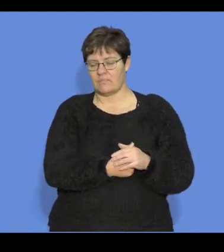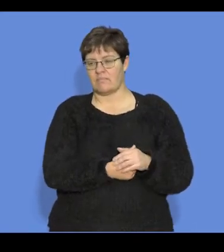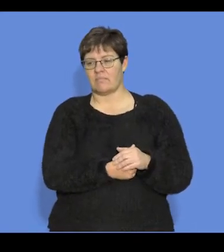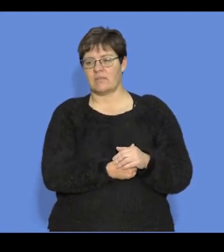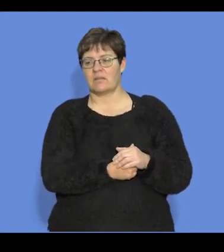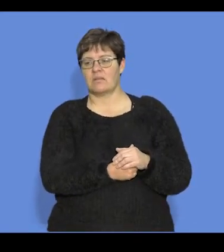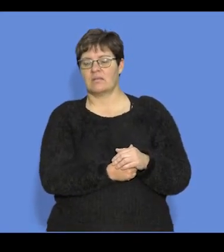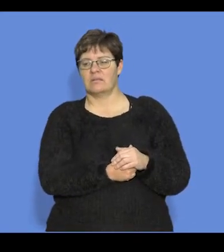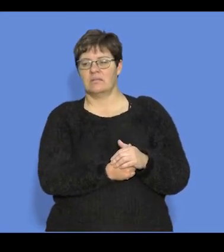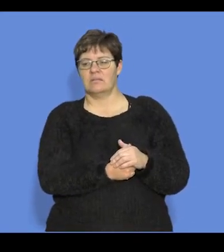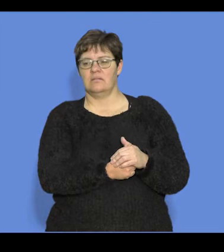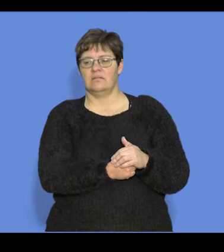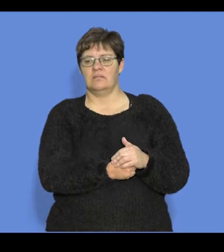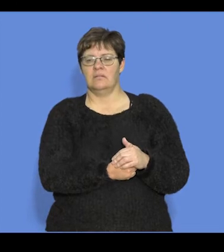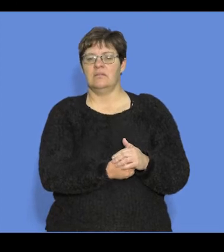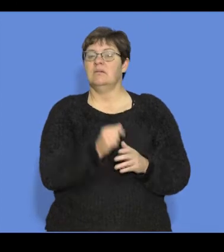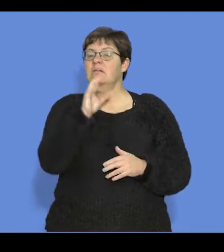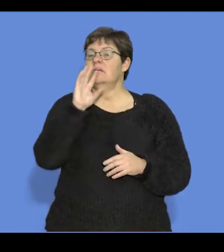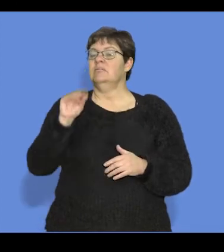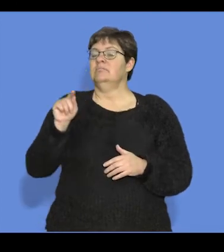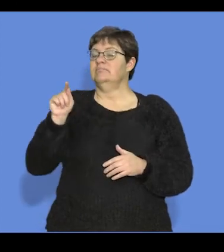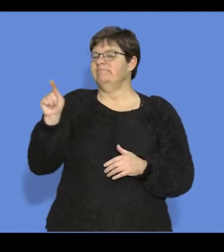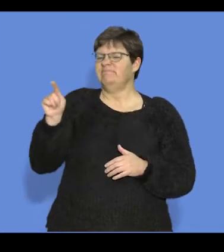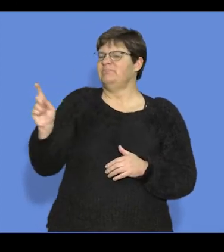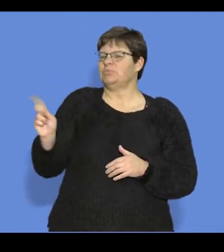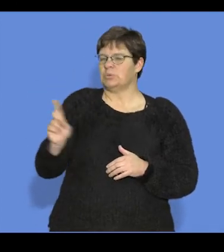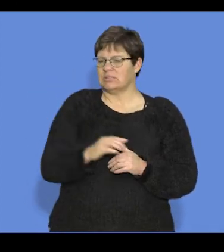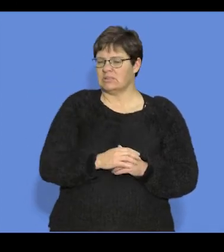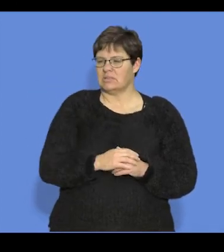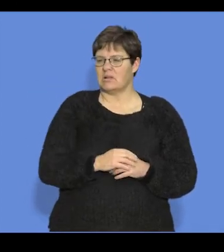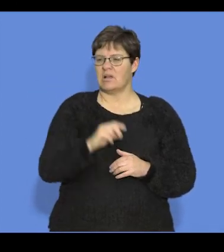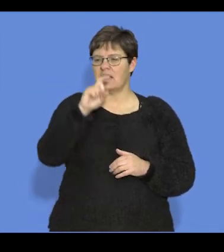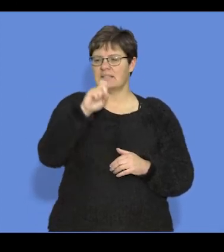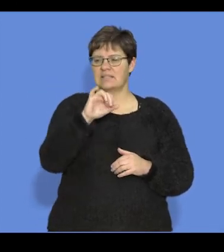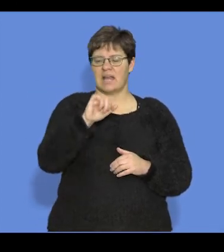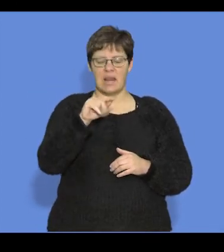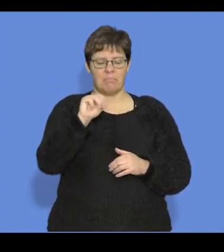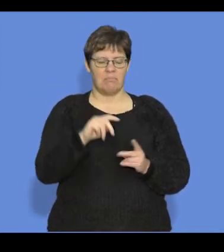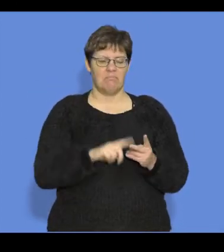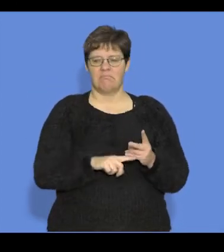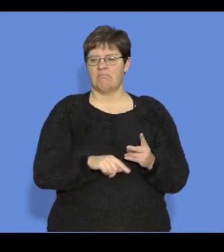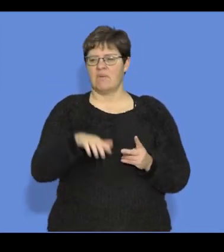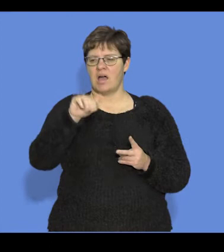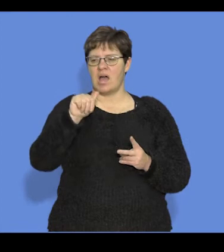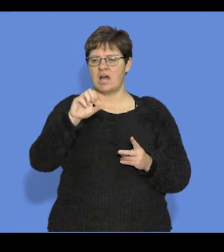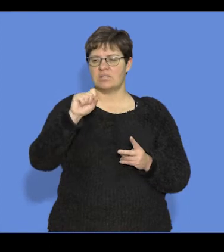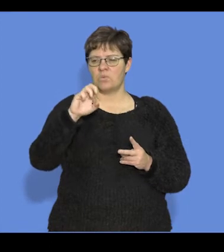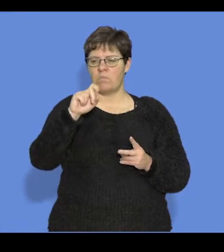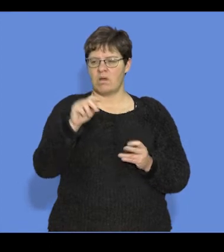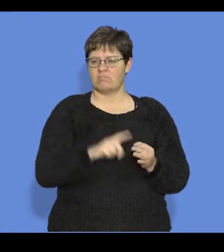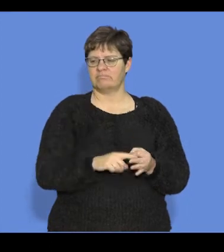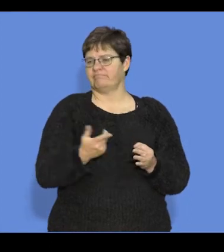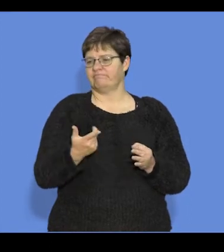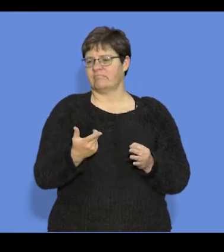closer look. You're asked, what is this? Is it xylem? Is it a stoma? Is it a stone